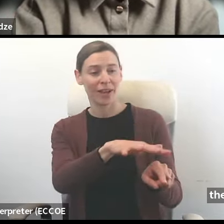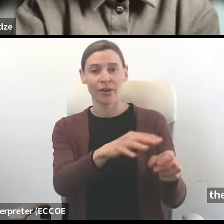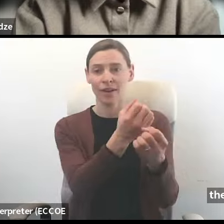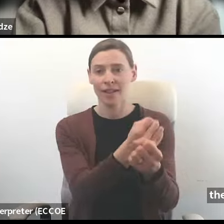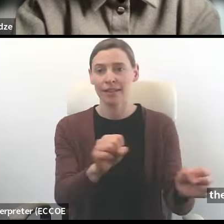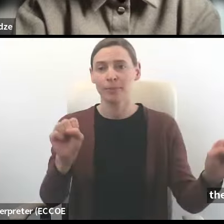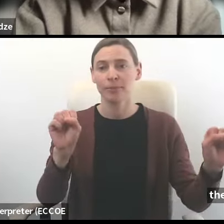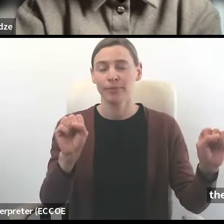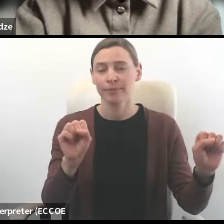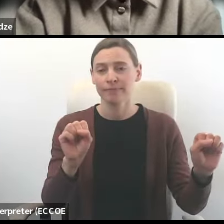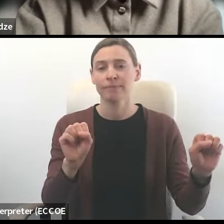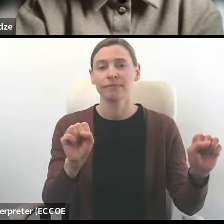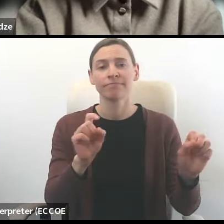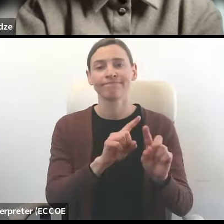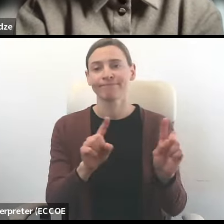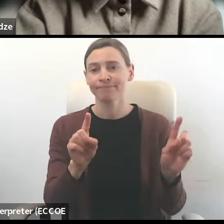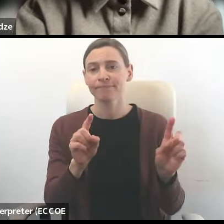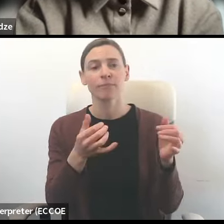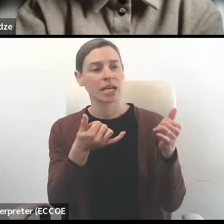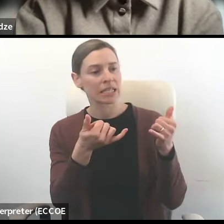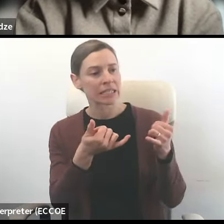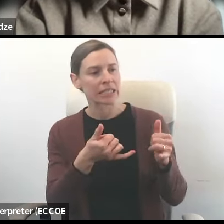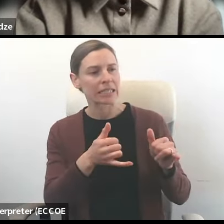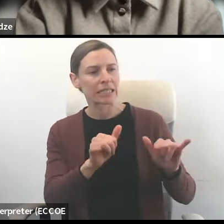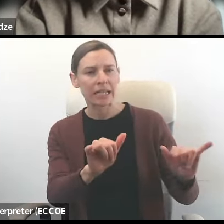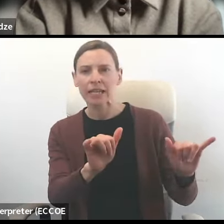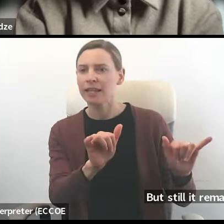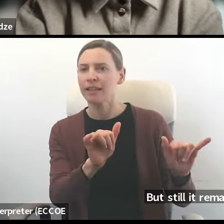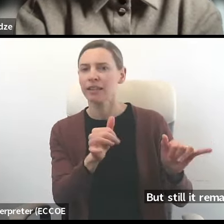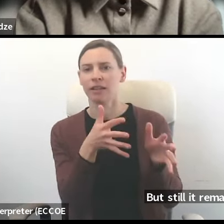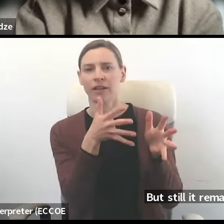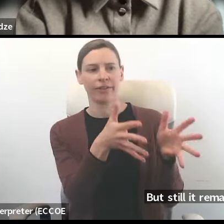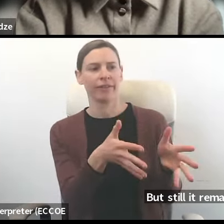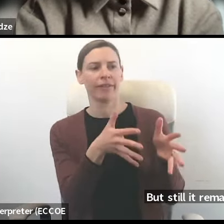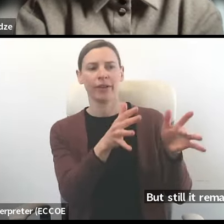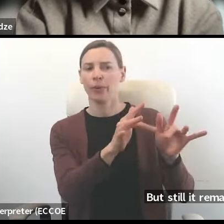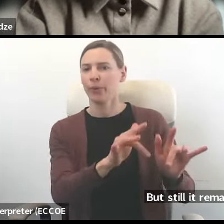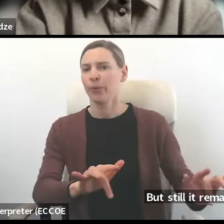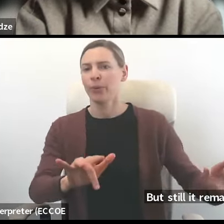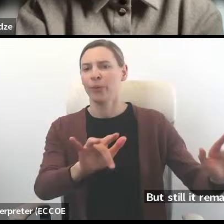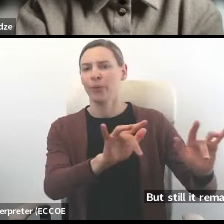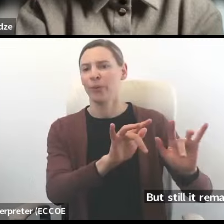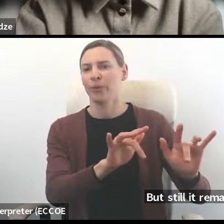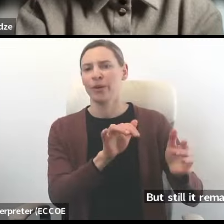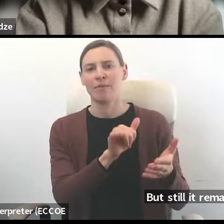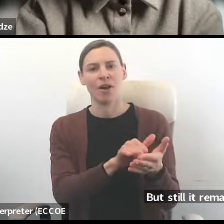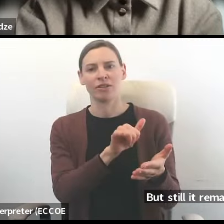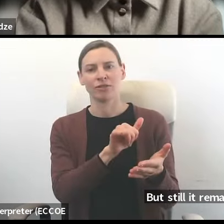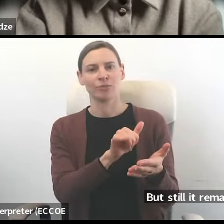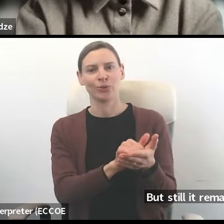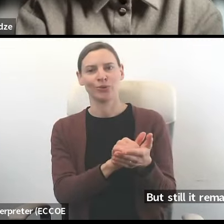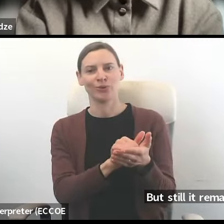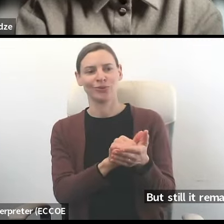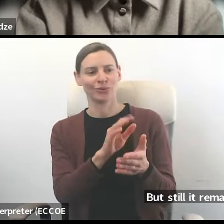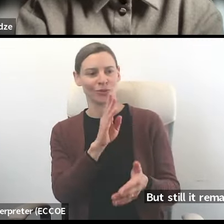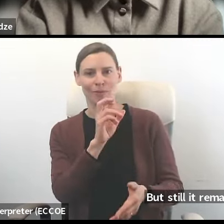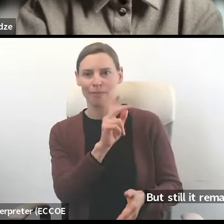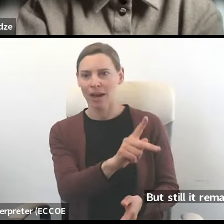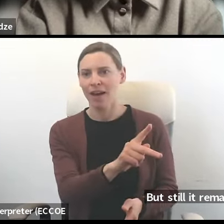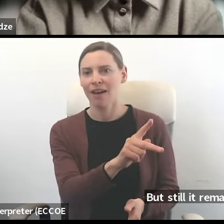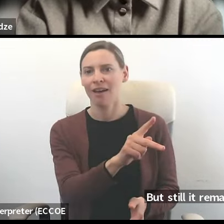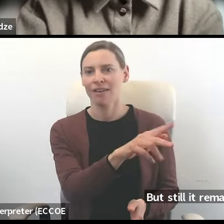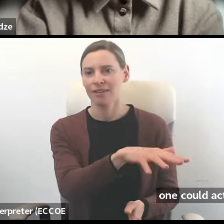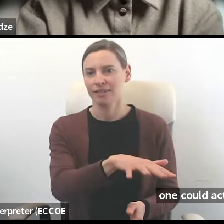Still it remained kind of abandoned because no one could actually go there. Before, it used to be